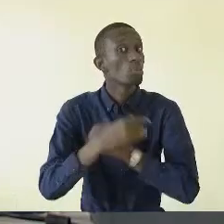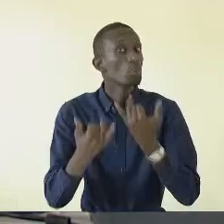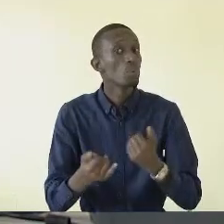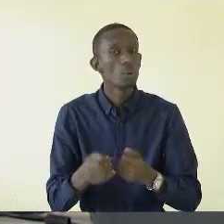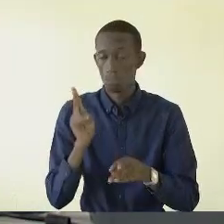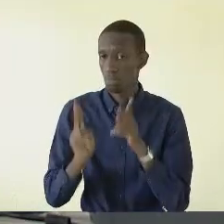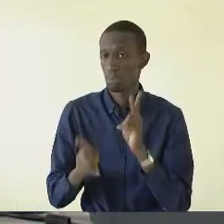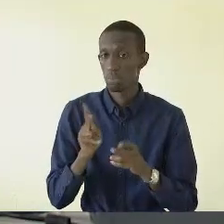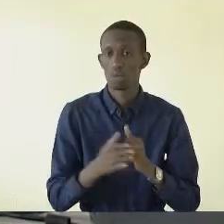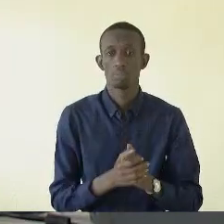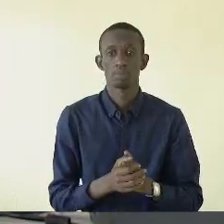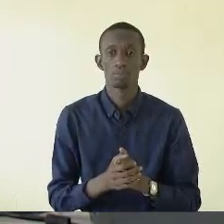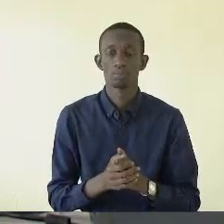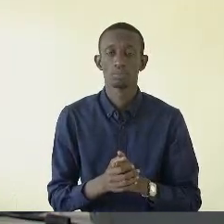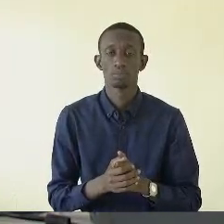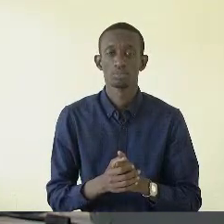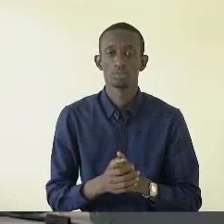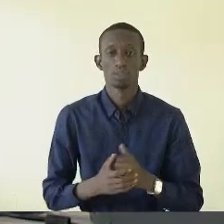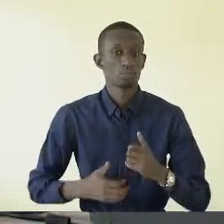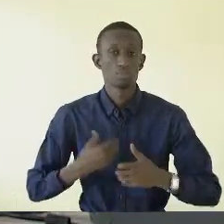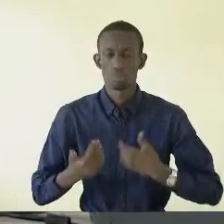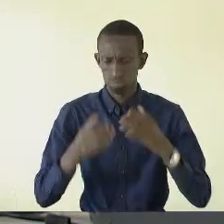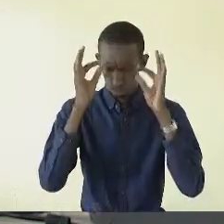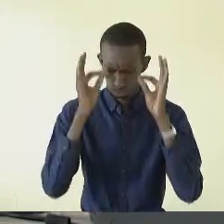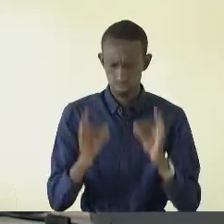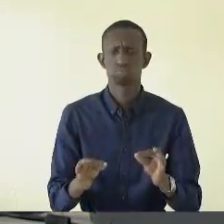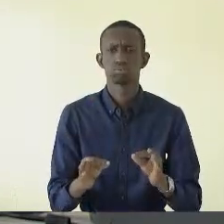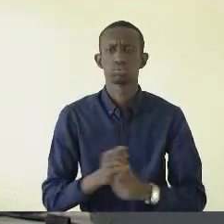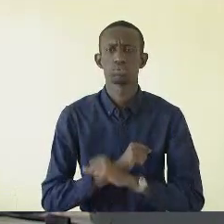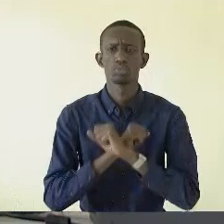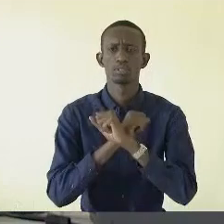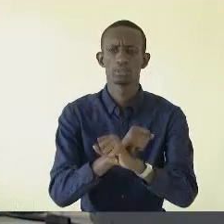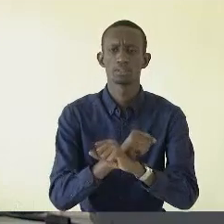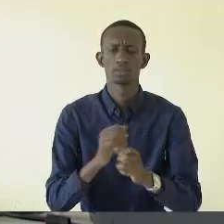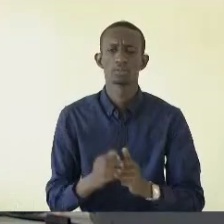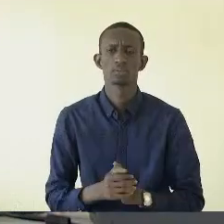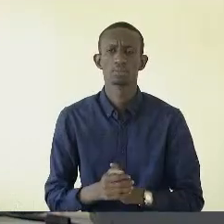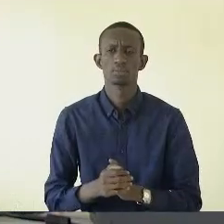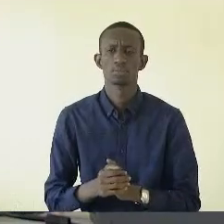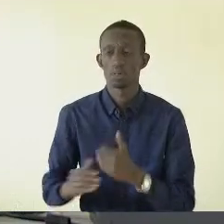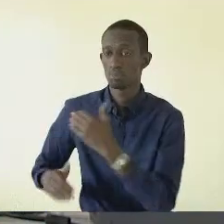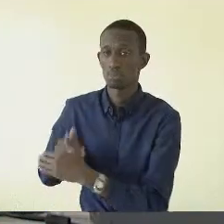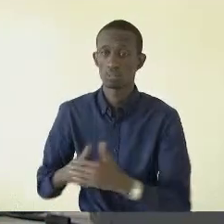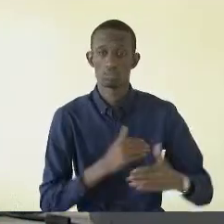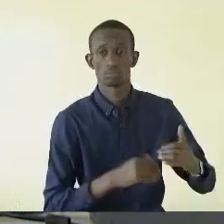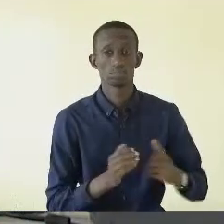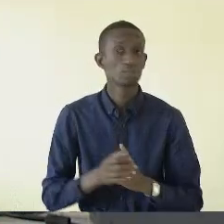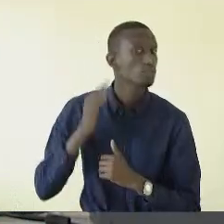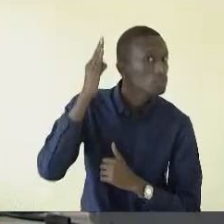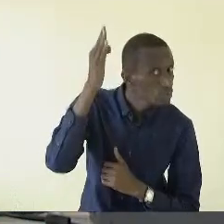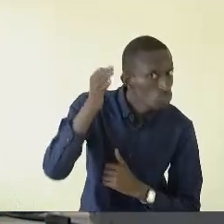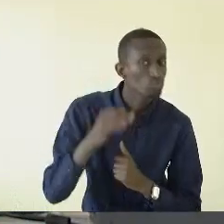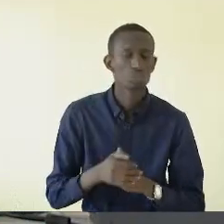humans are putting or designing measures for protecting environment for the future